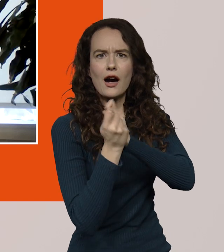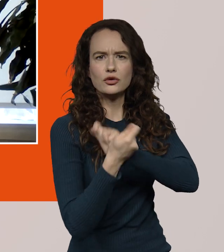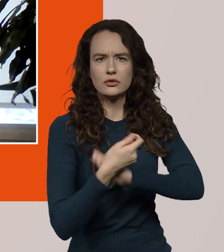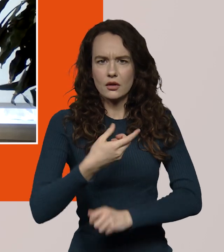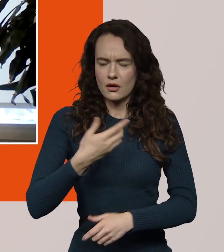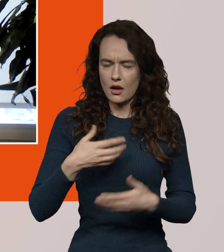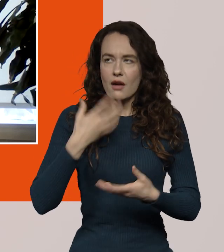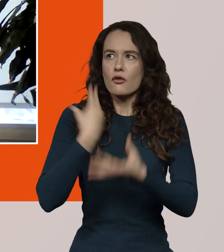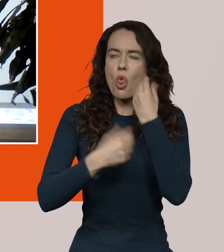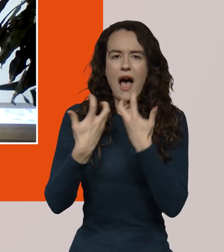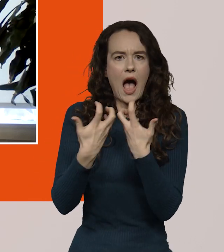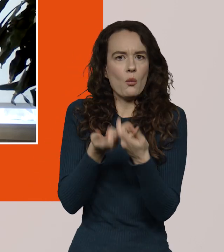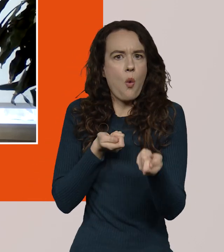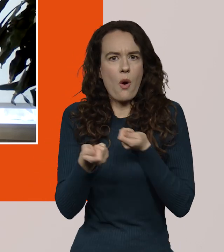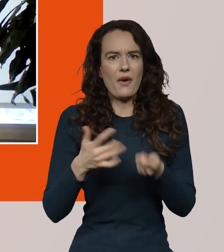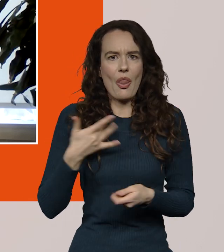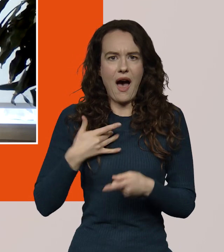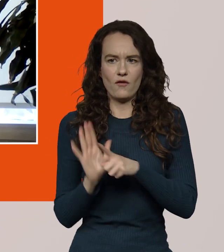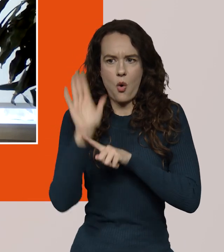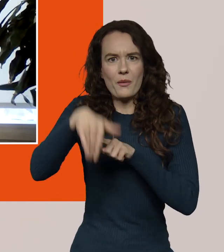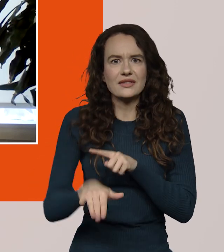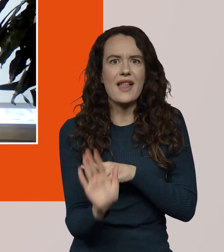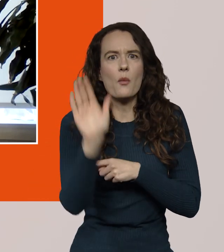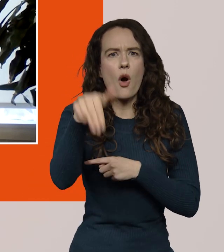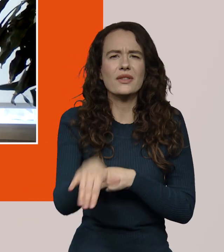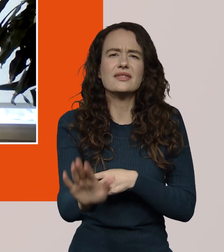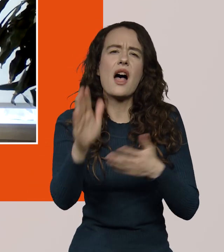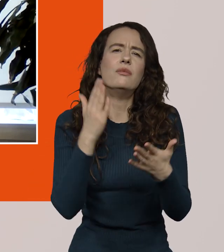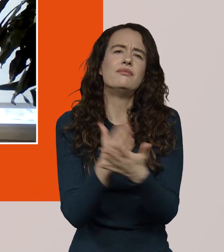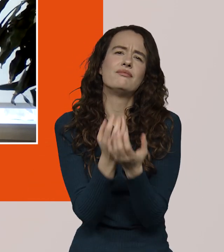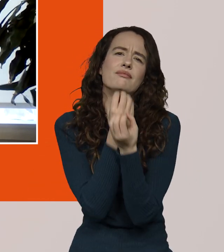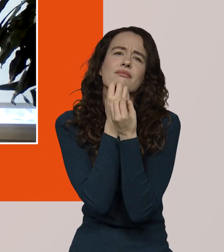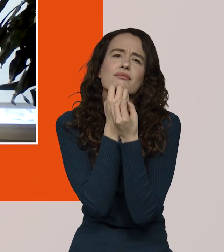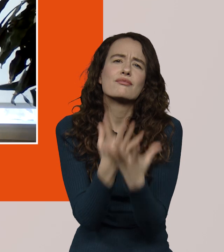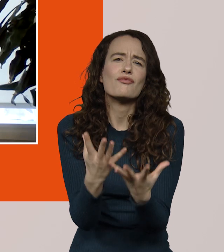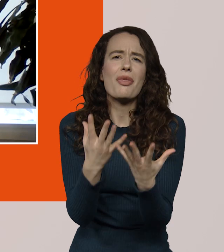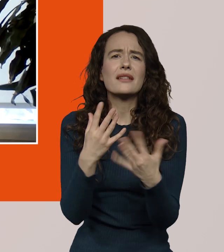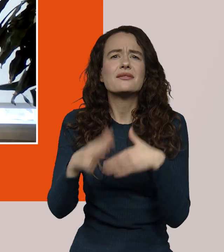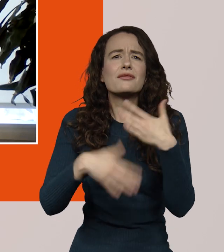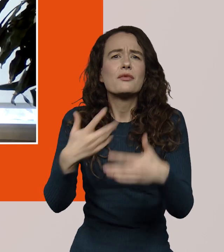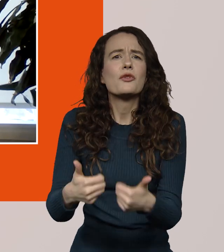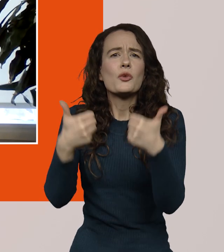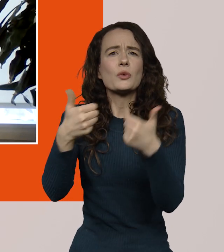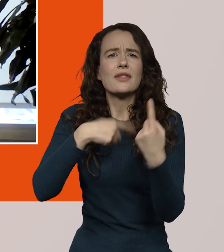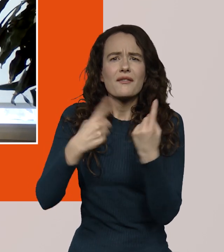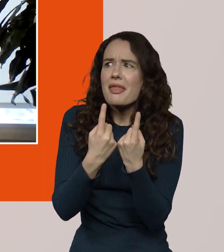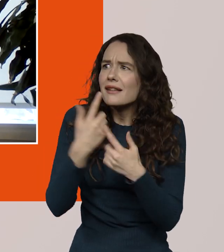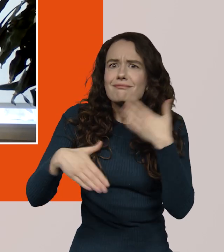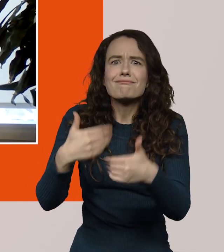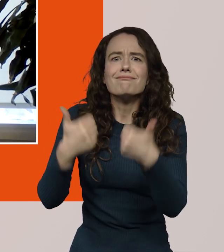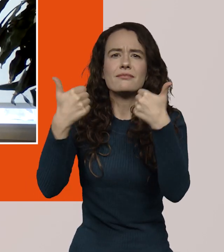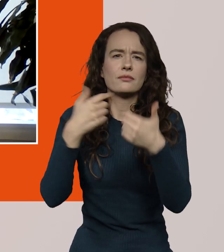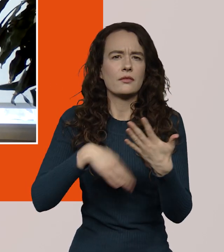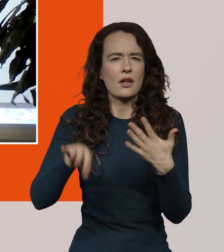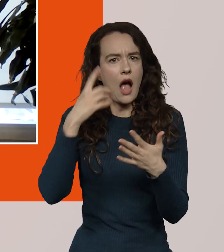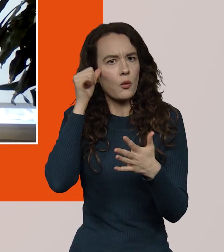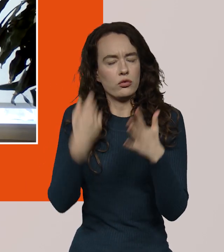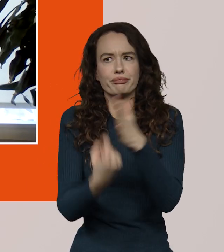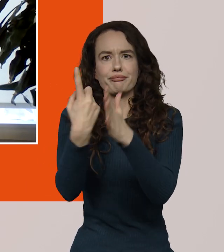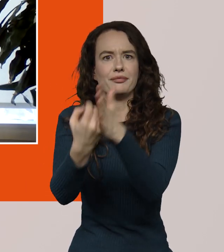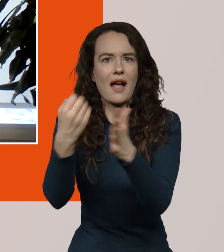to cope with life's ups and downs. And as lovely as it is to have things go really brilliantly for us, sometimes we learn just as much